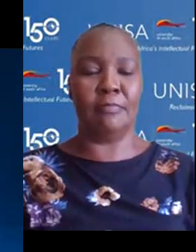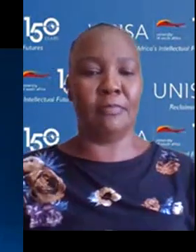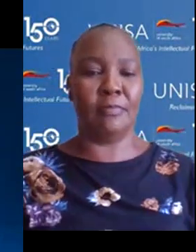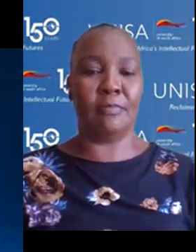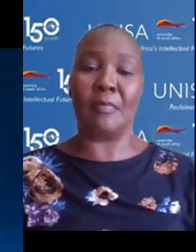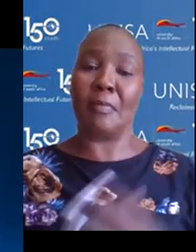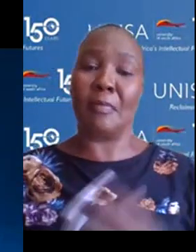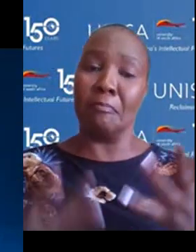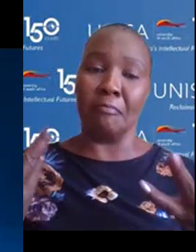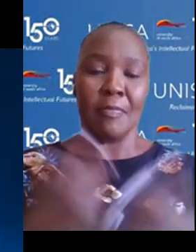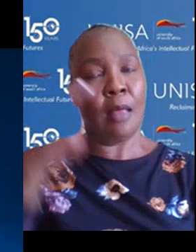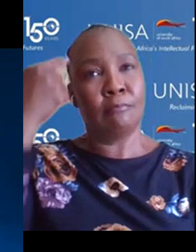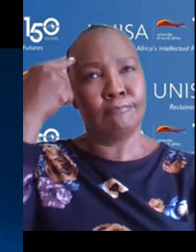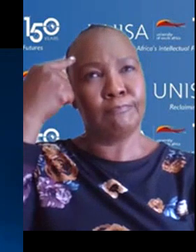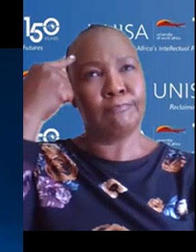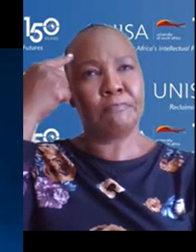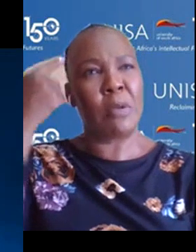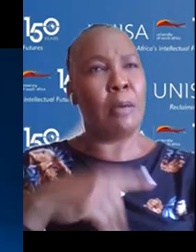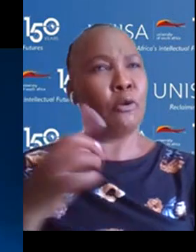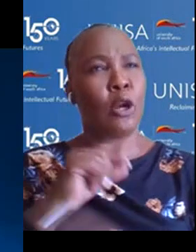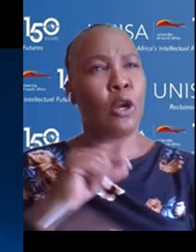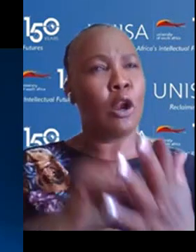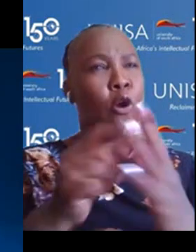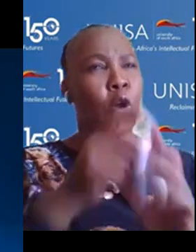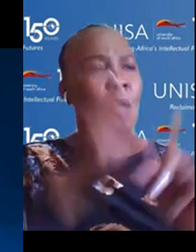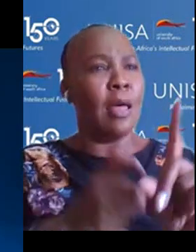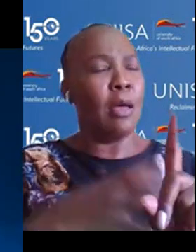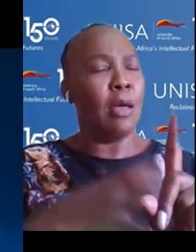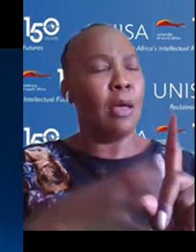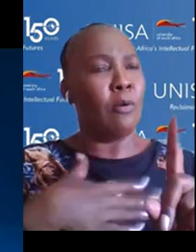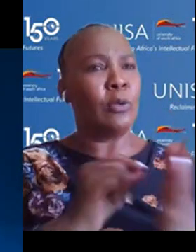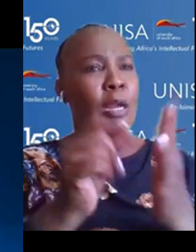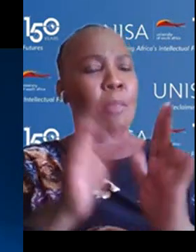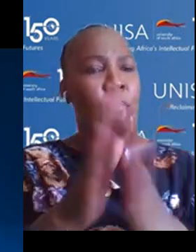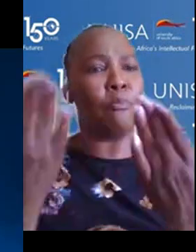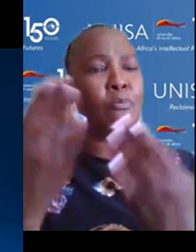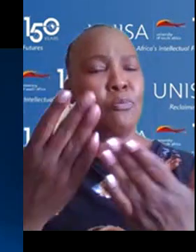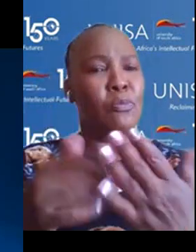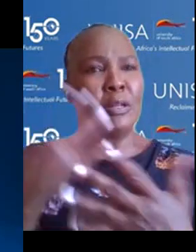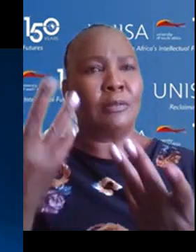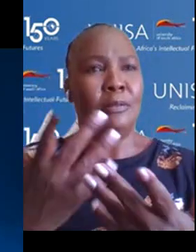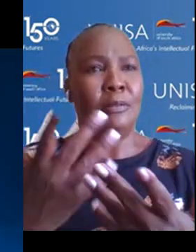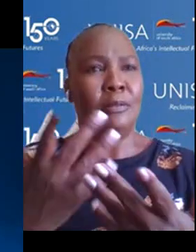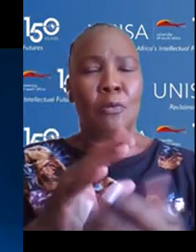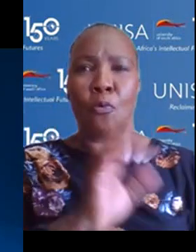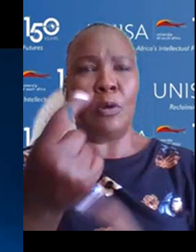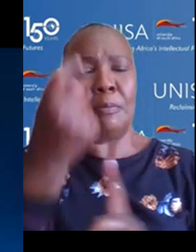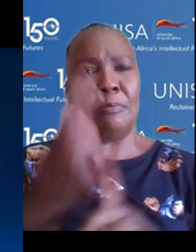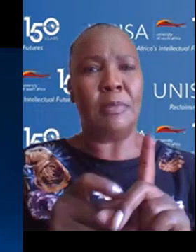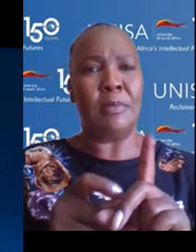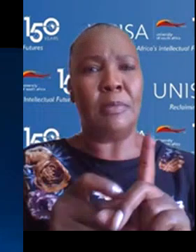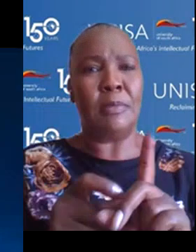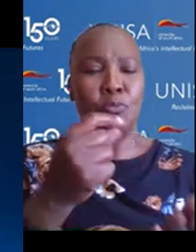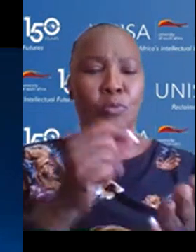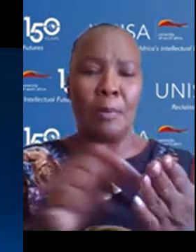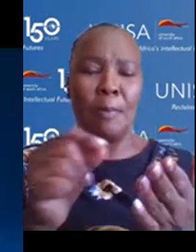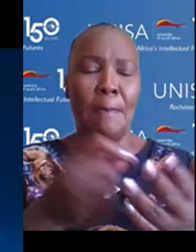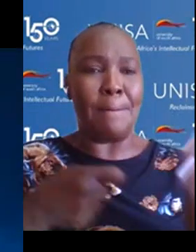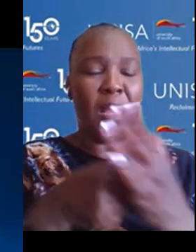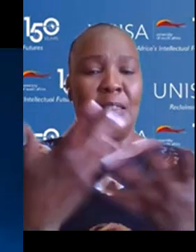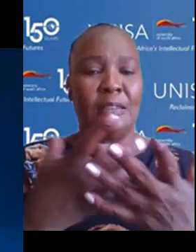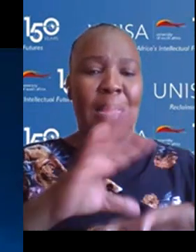Now that I think about it, I'm not an author, so I shouldn't be writing a book after all. No one would buy it. So let's delete that file.